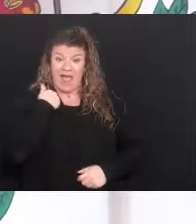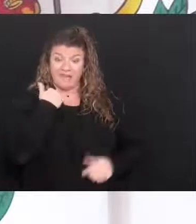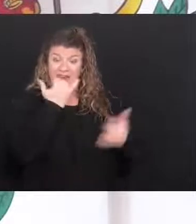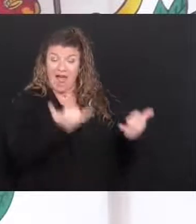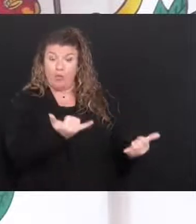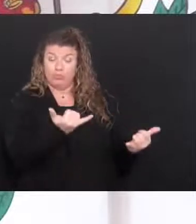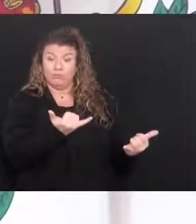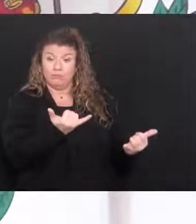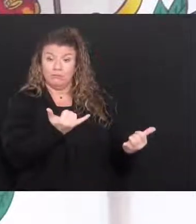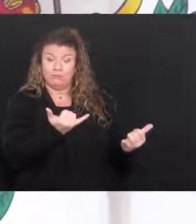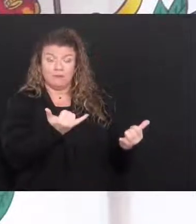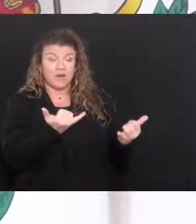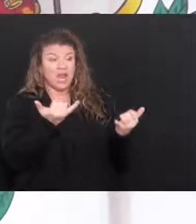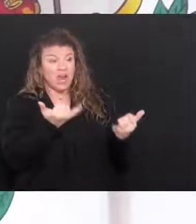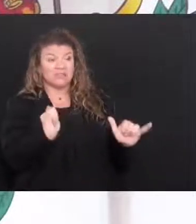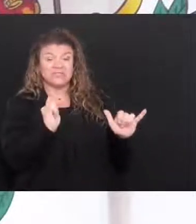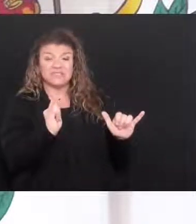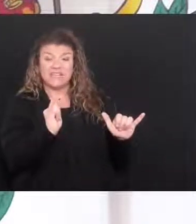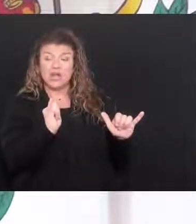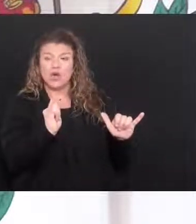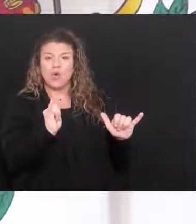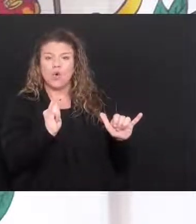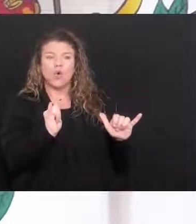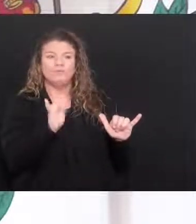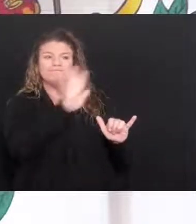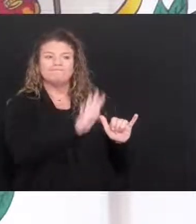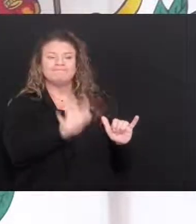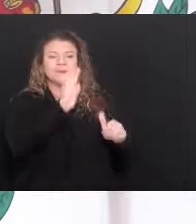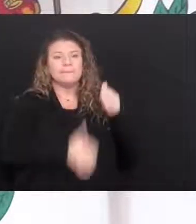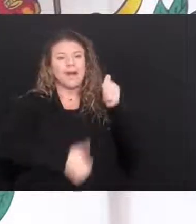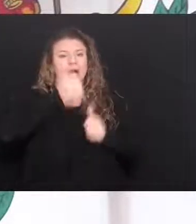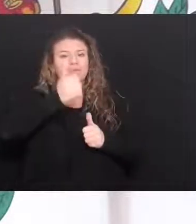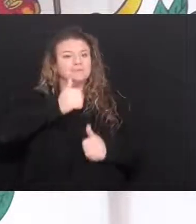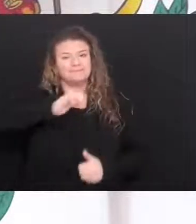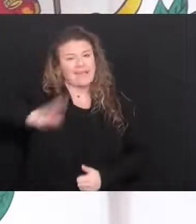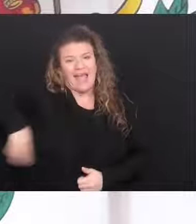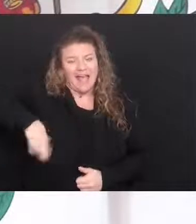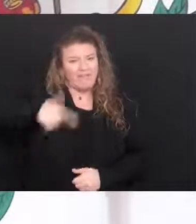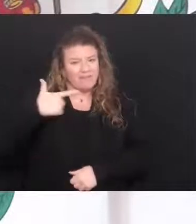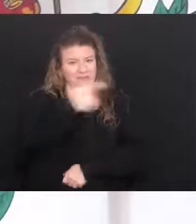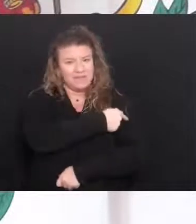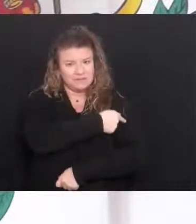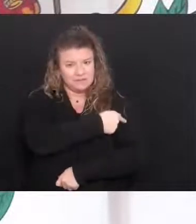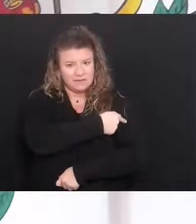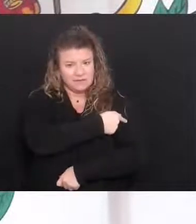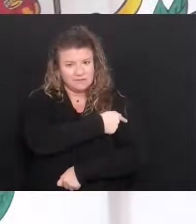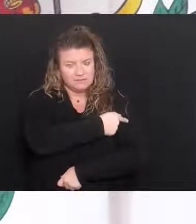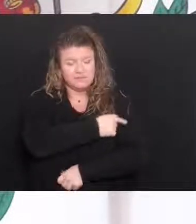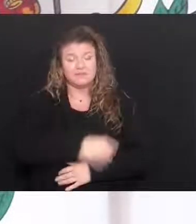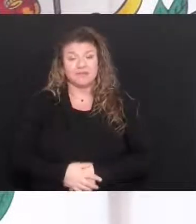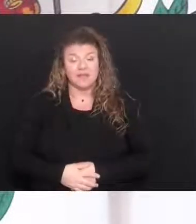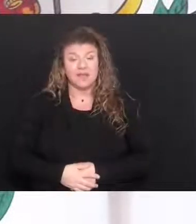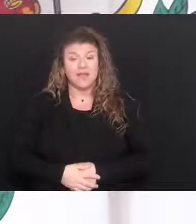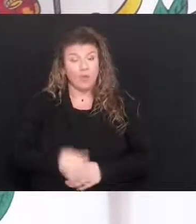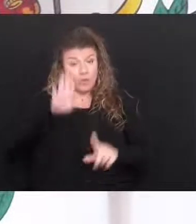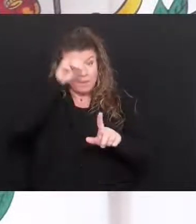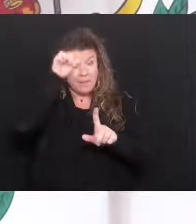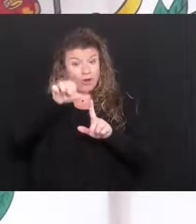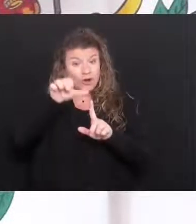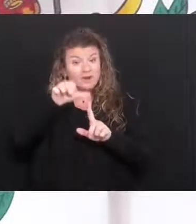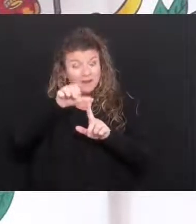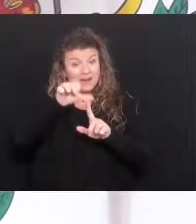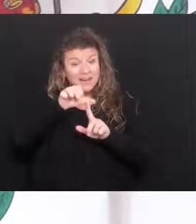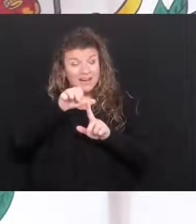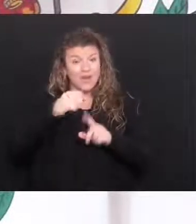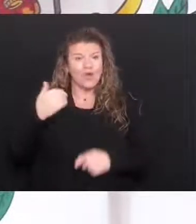you know, are still predominantly those that are unvaccinated. But as it was before, remember when it